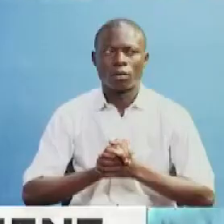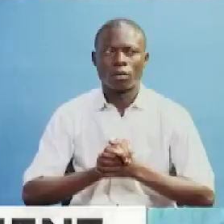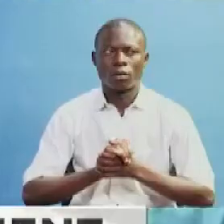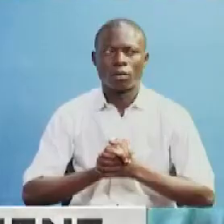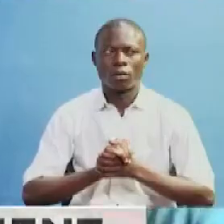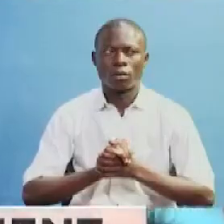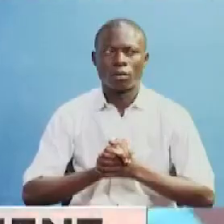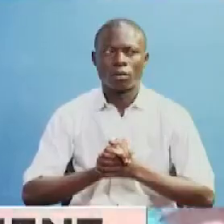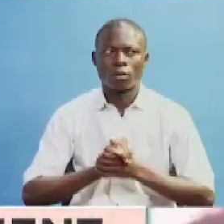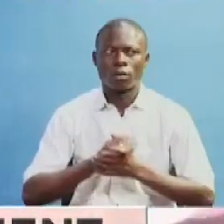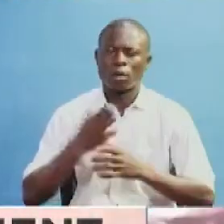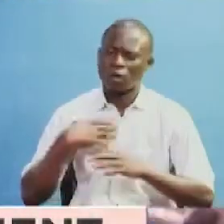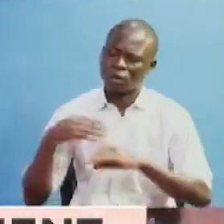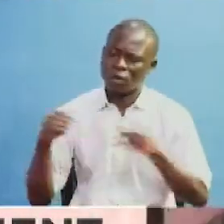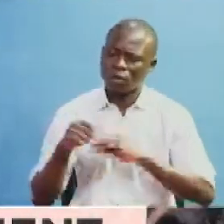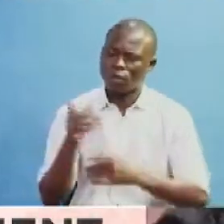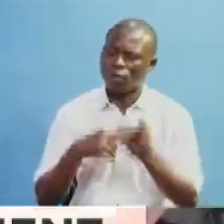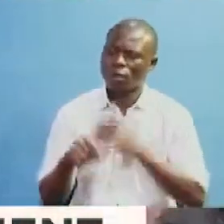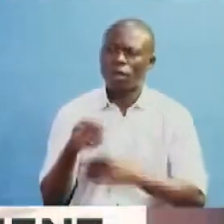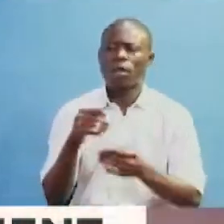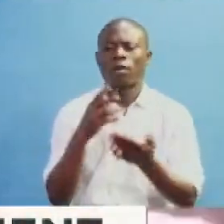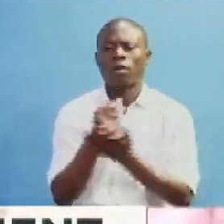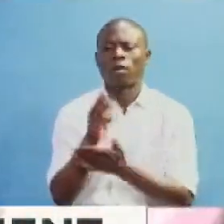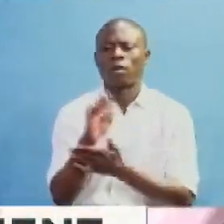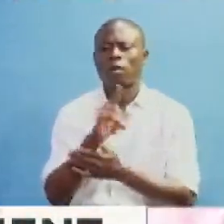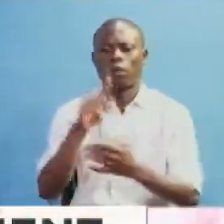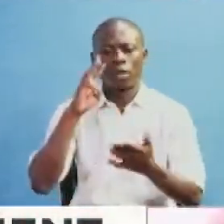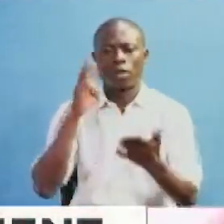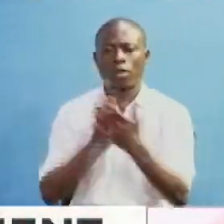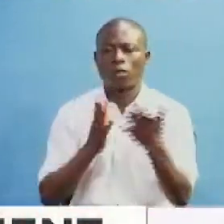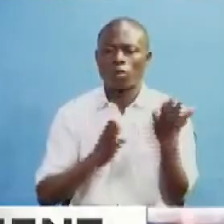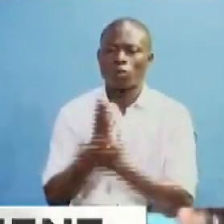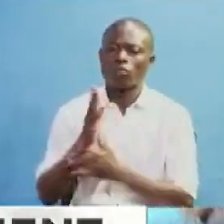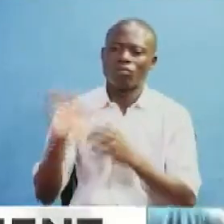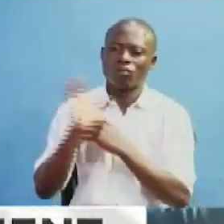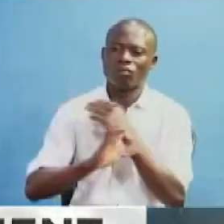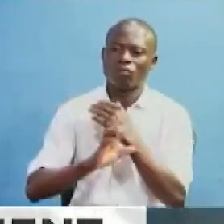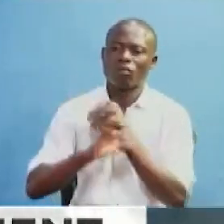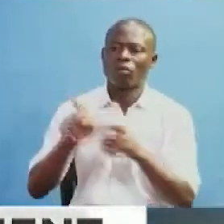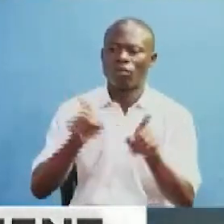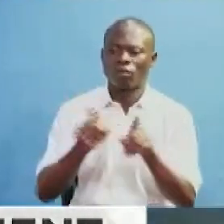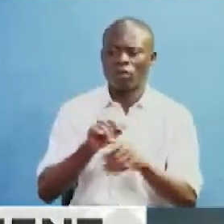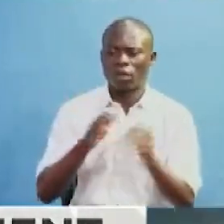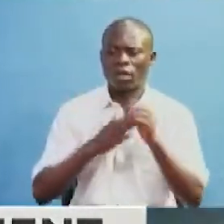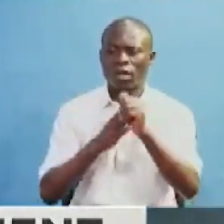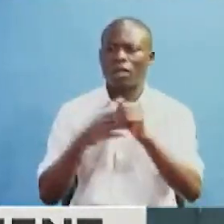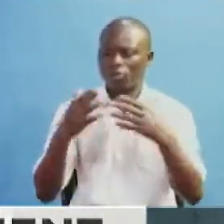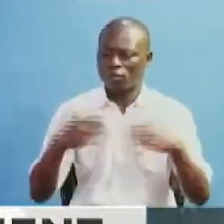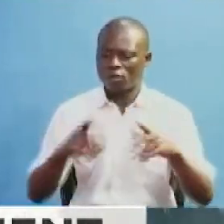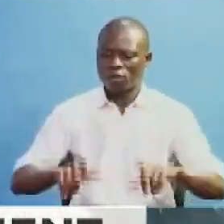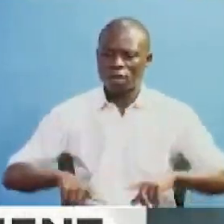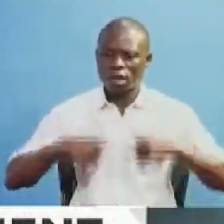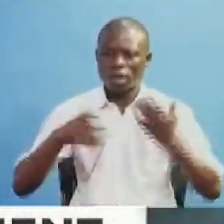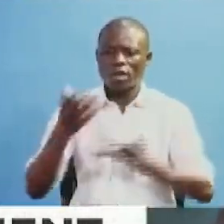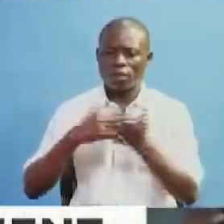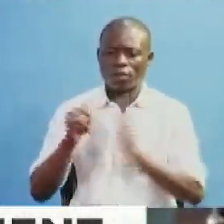In a move to tame the anti-finance bill protest witnessed across the country that wreak havoc leading to the loss of lives and